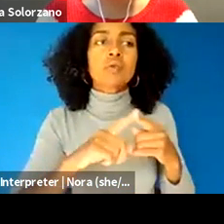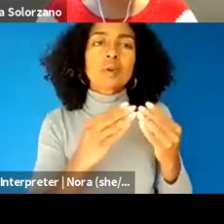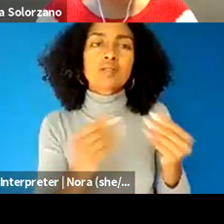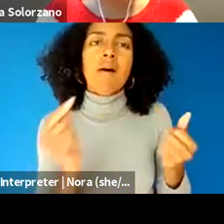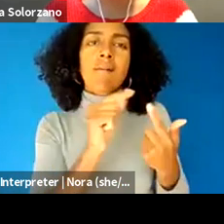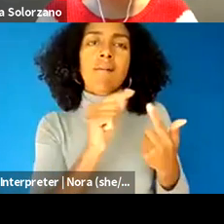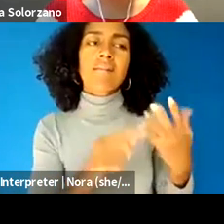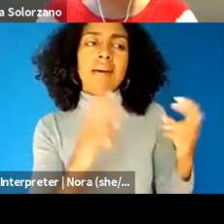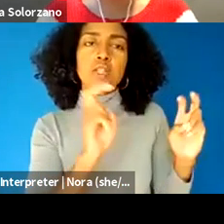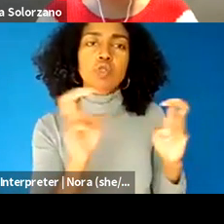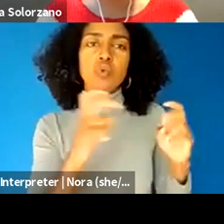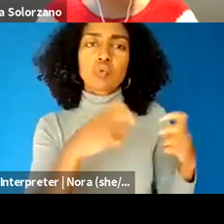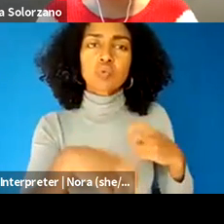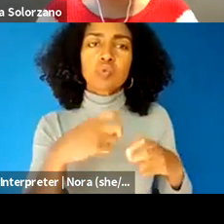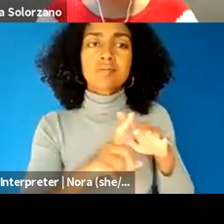for survivors.